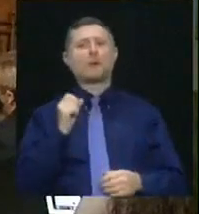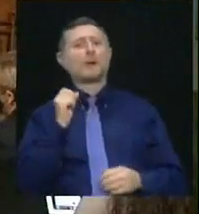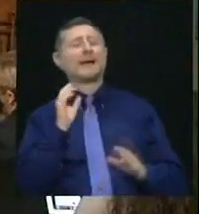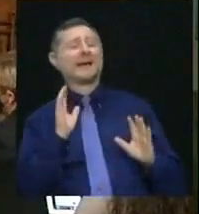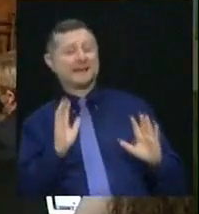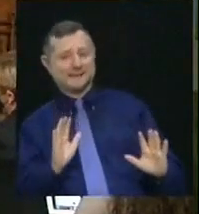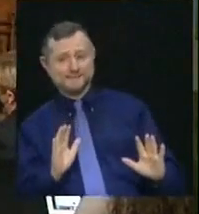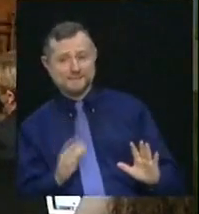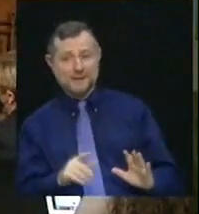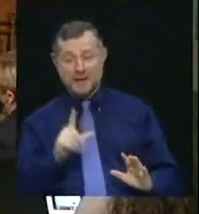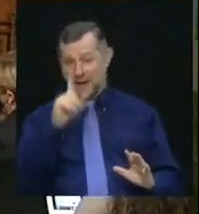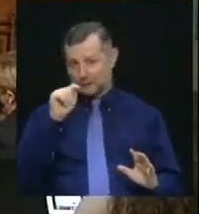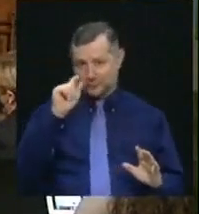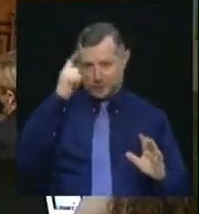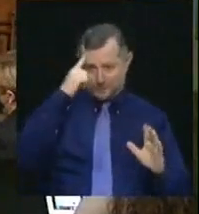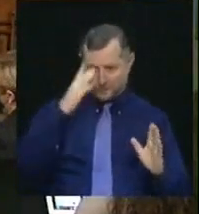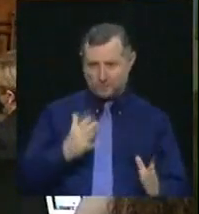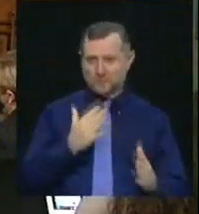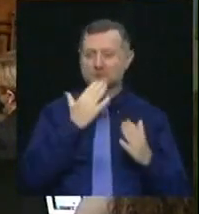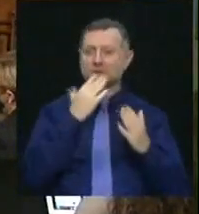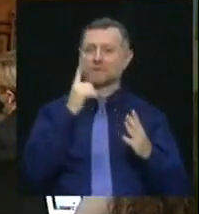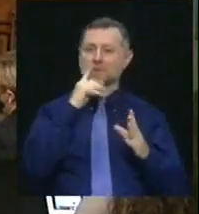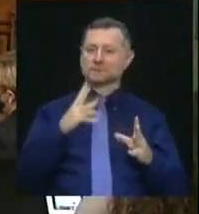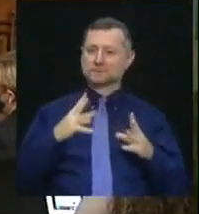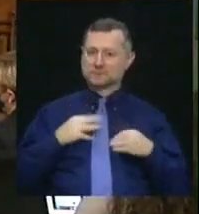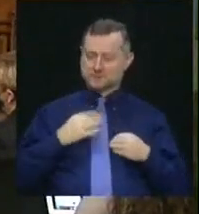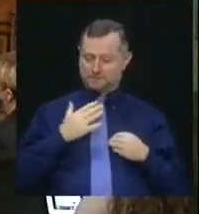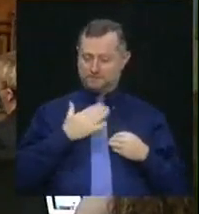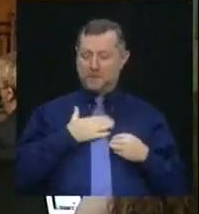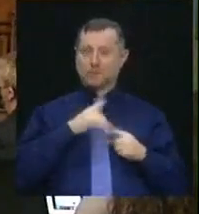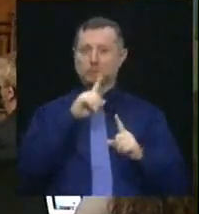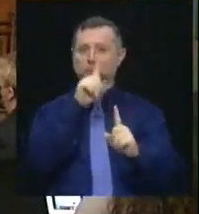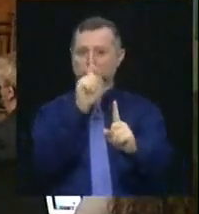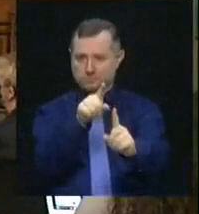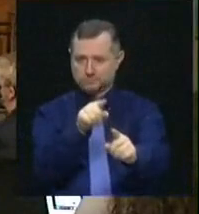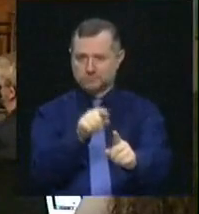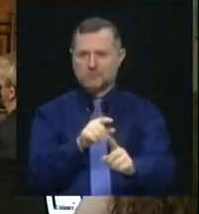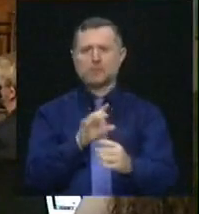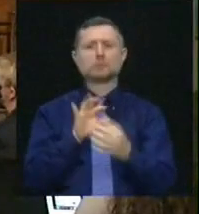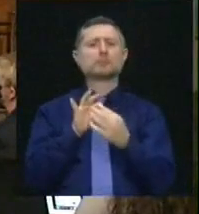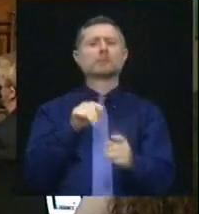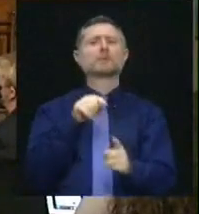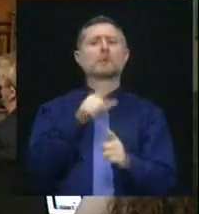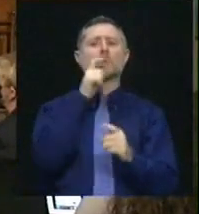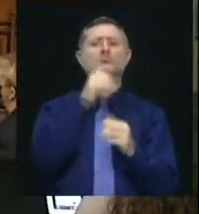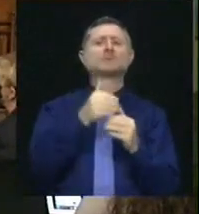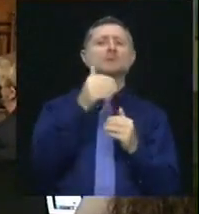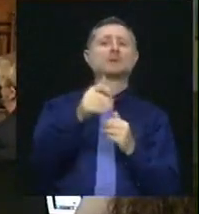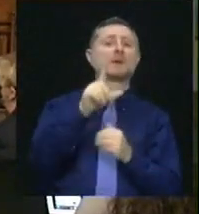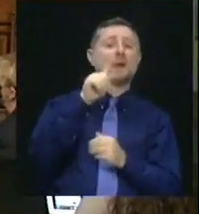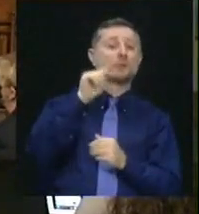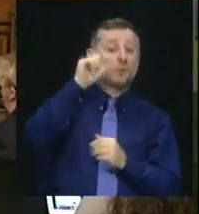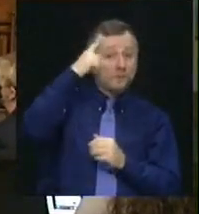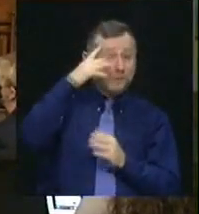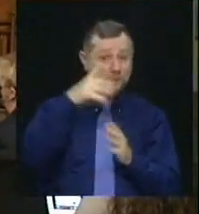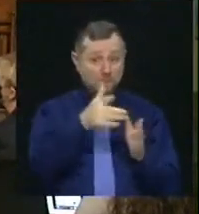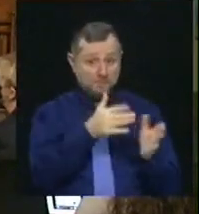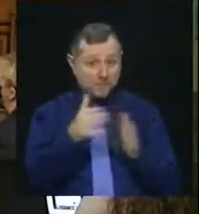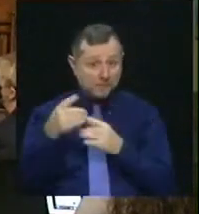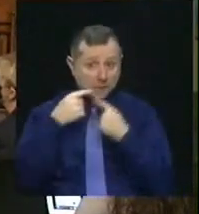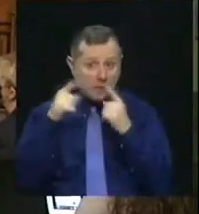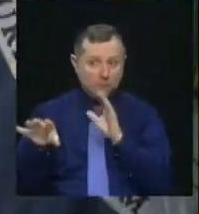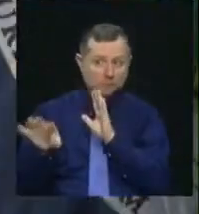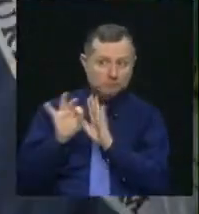question. This is in regards to who the next Lieutenant Governor will be. Do you plan on announcing your pick within the next